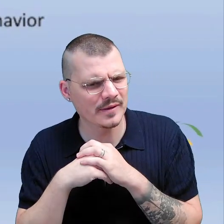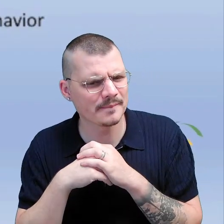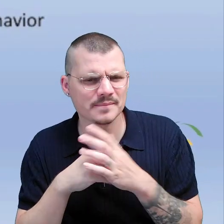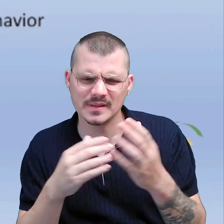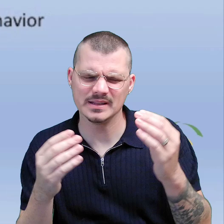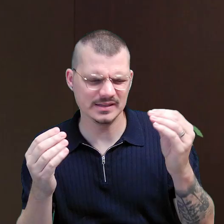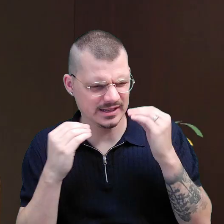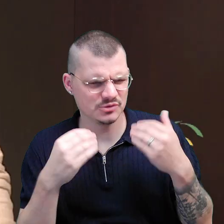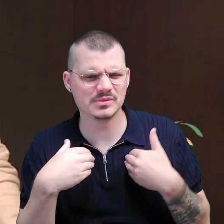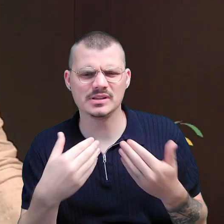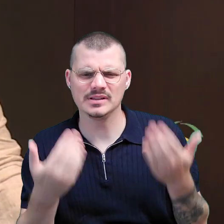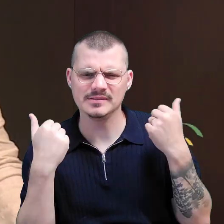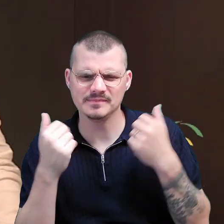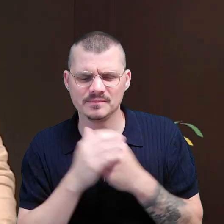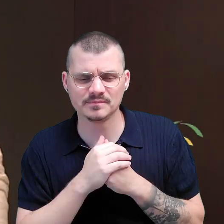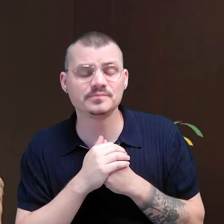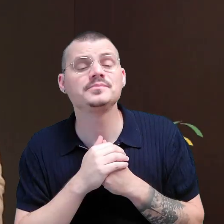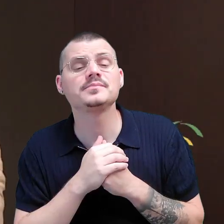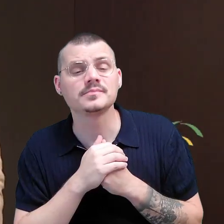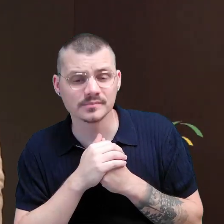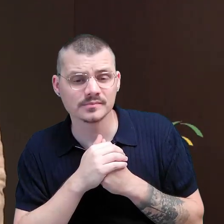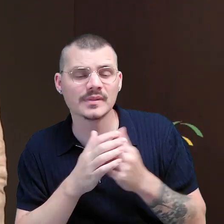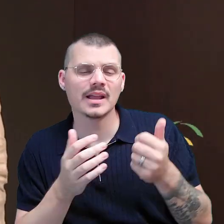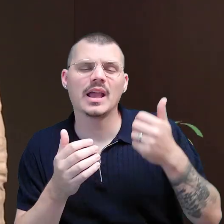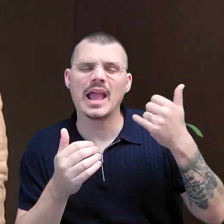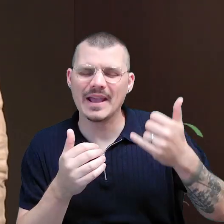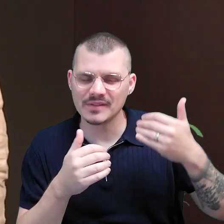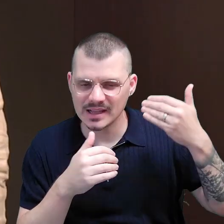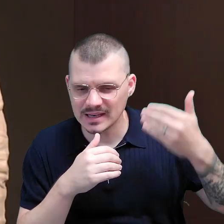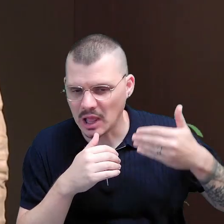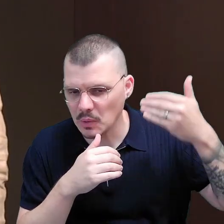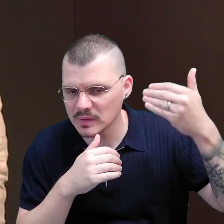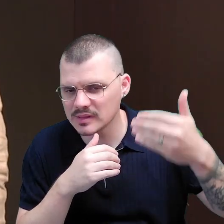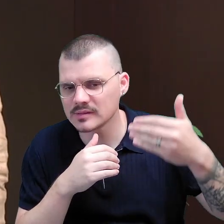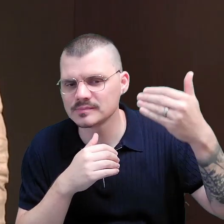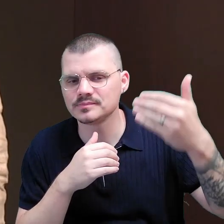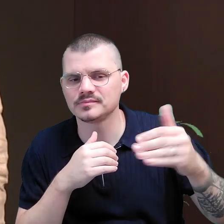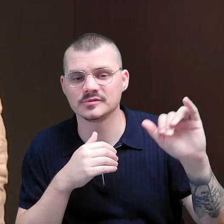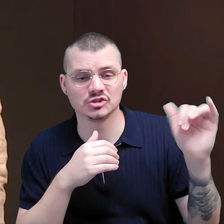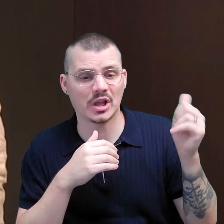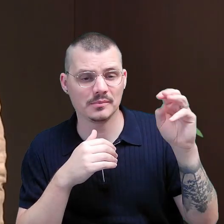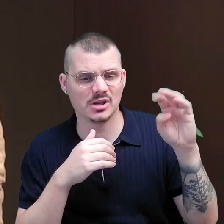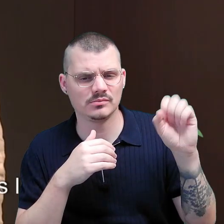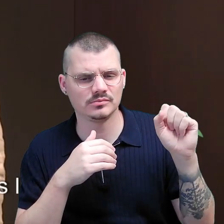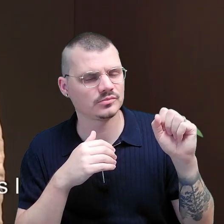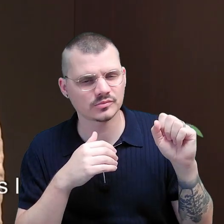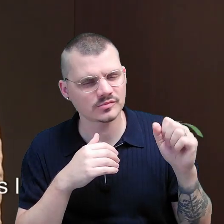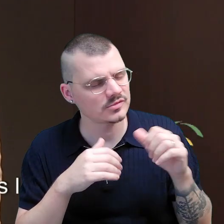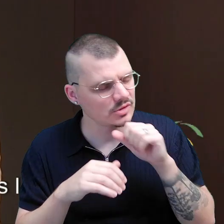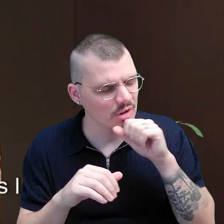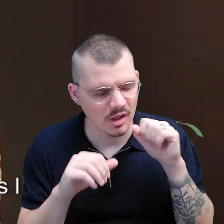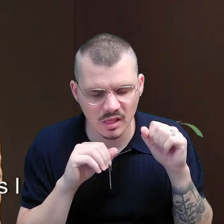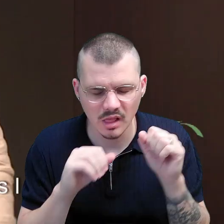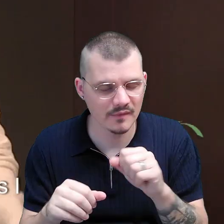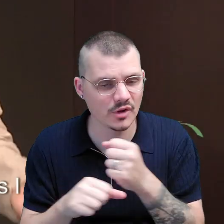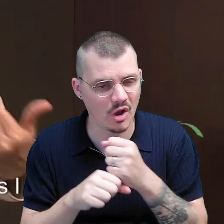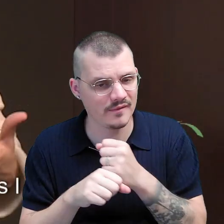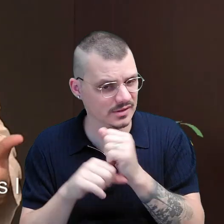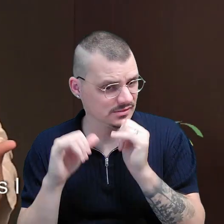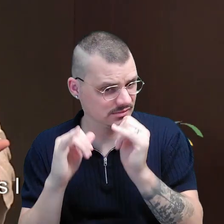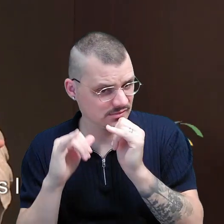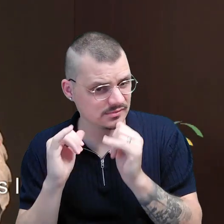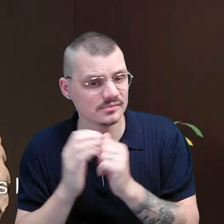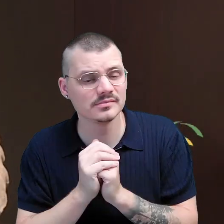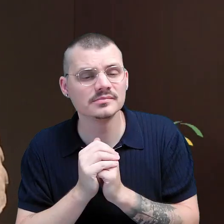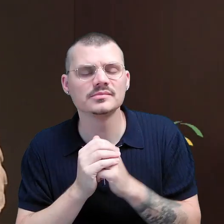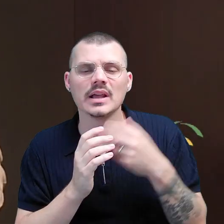right. Teach me about it. Okay. Every now and then, James, who liked coffee almost as much